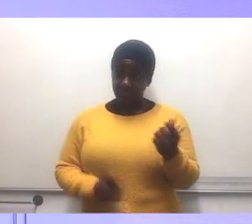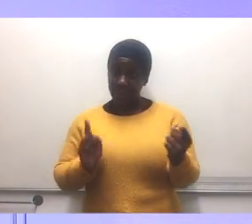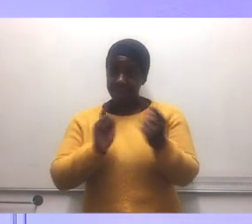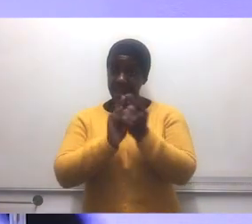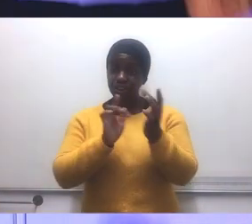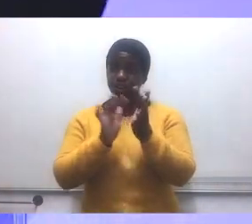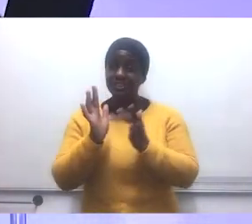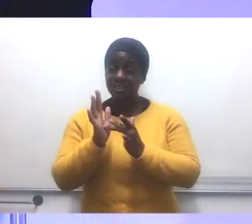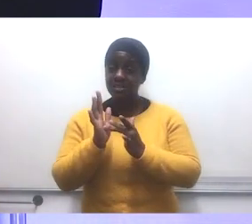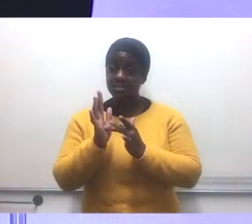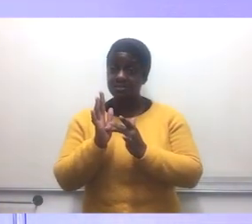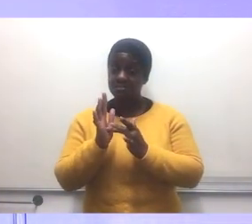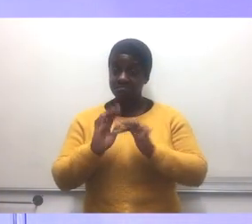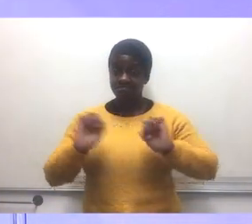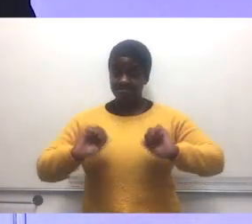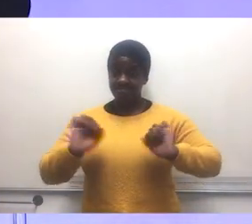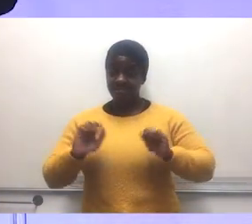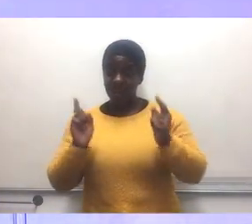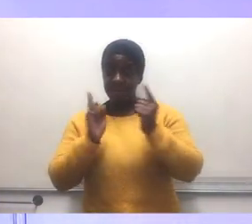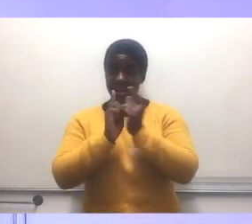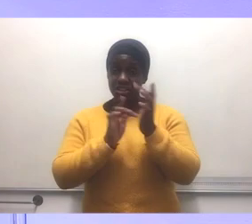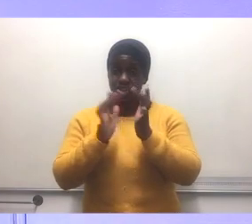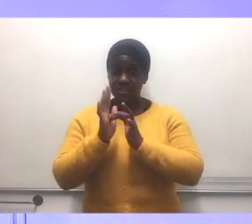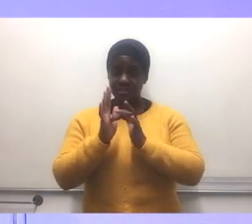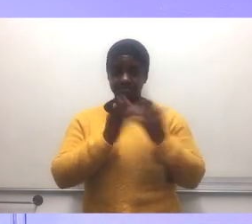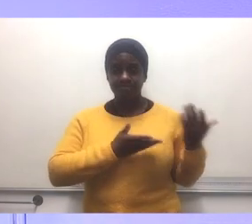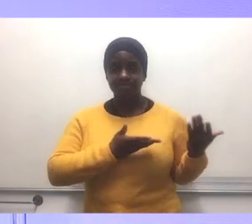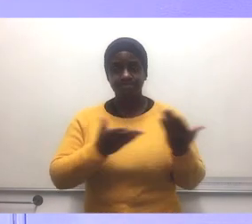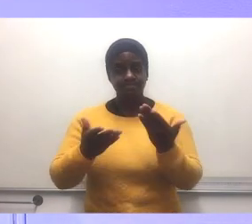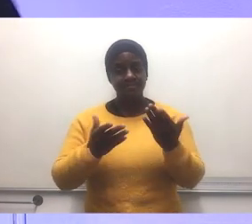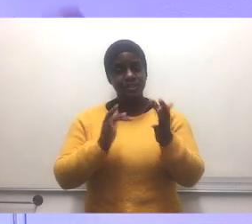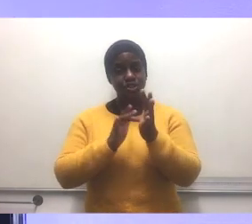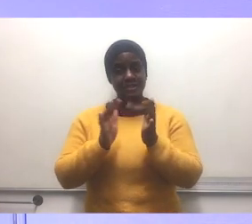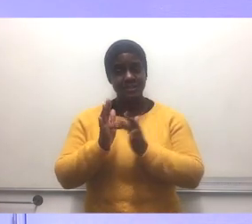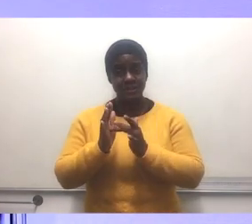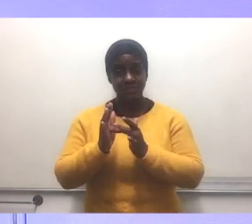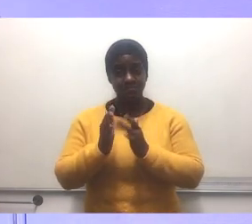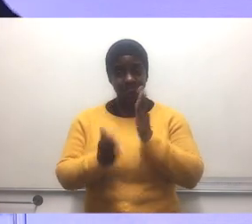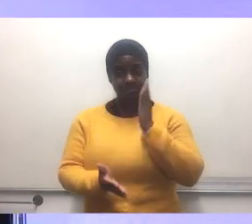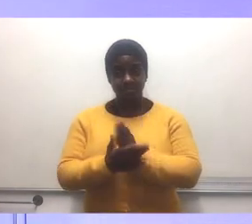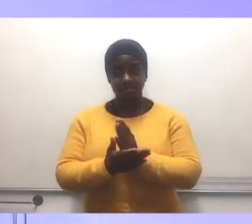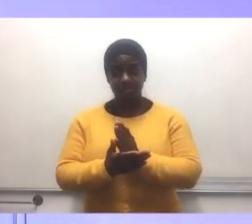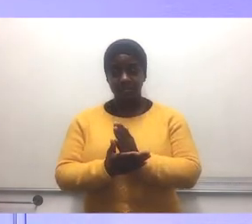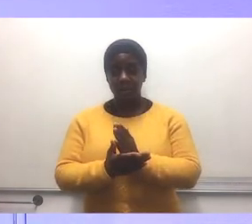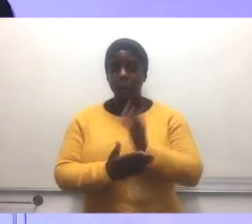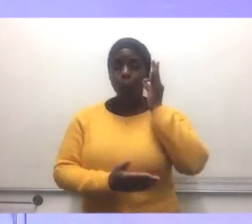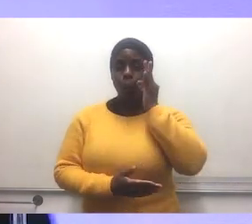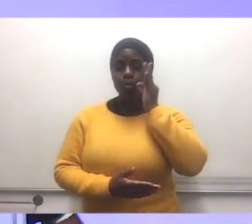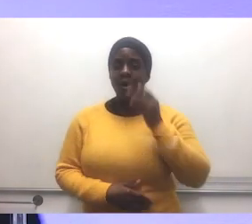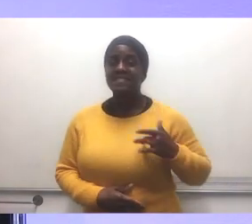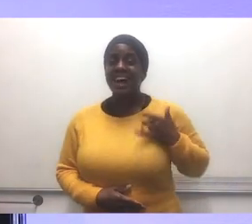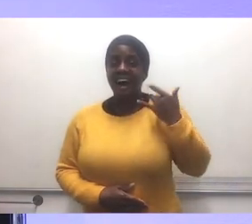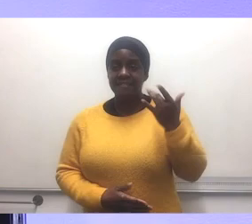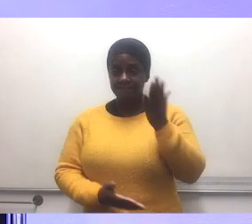tonight, if you have not met him, I present to you Jesus. He is the water of life.